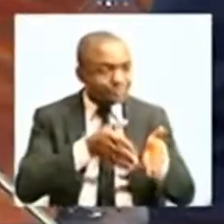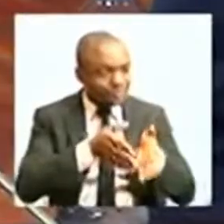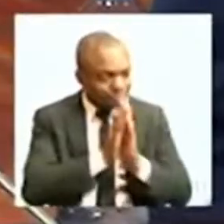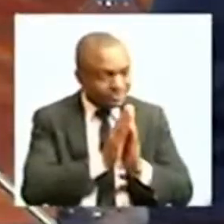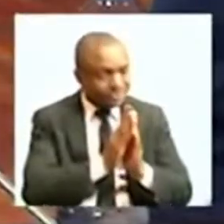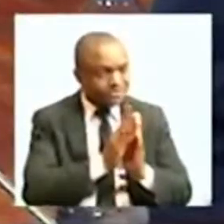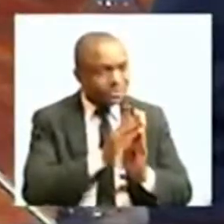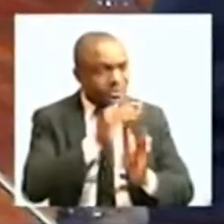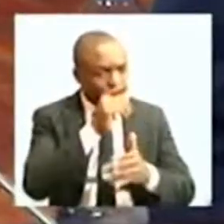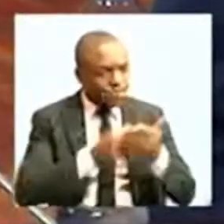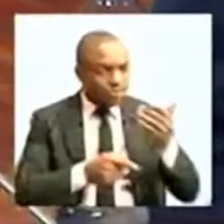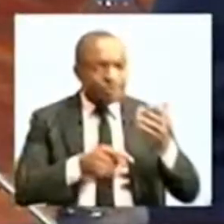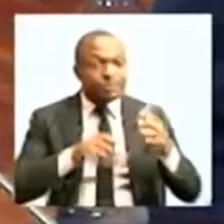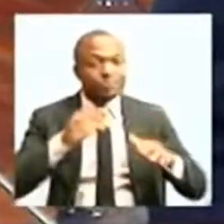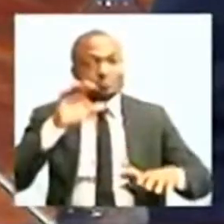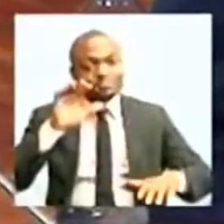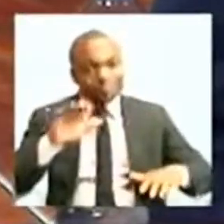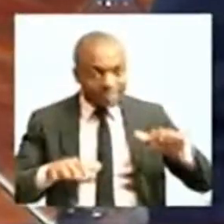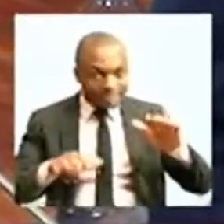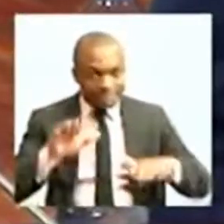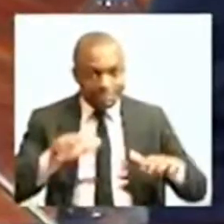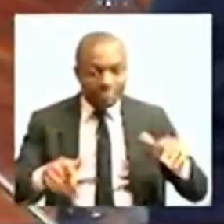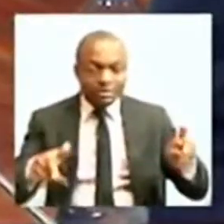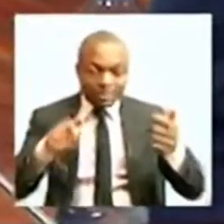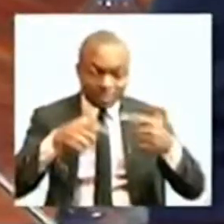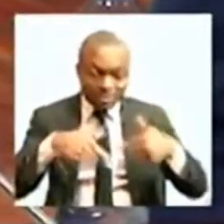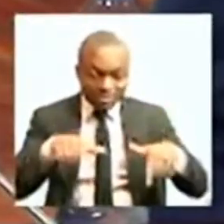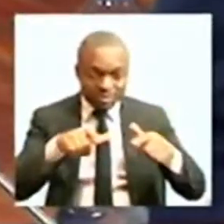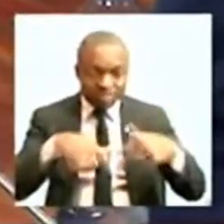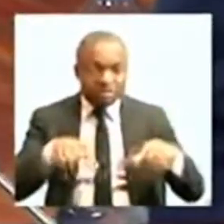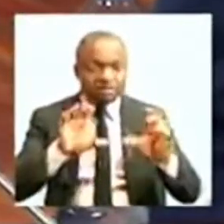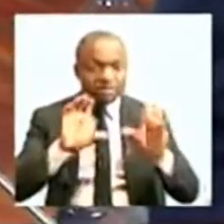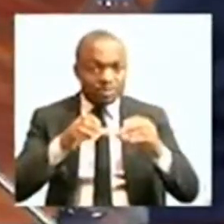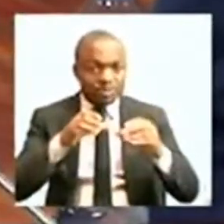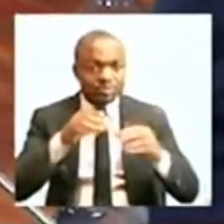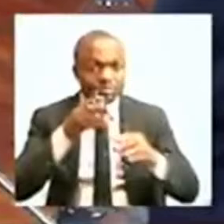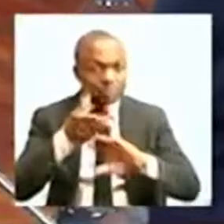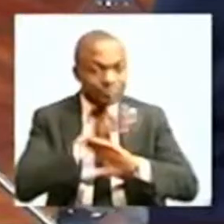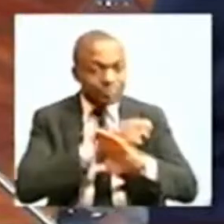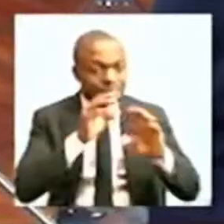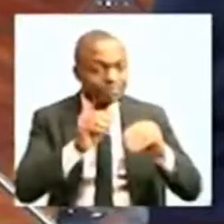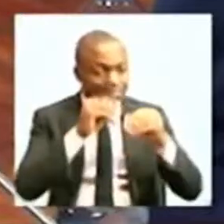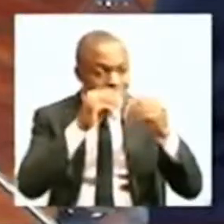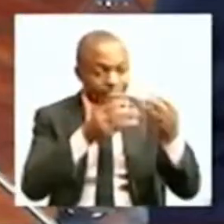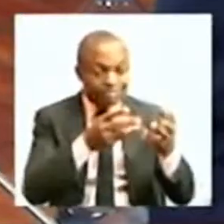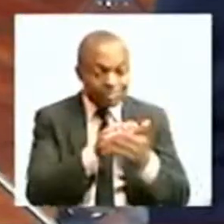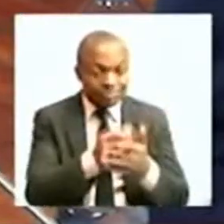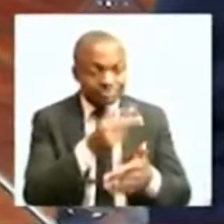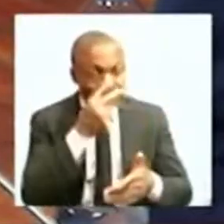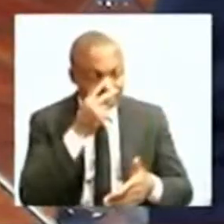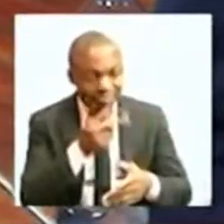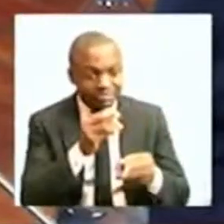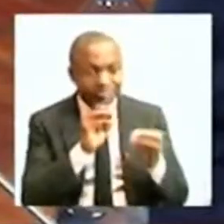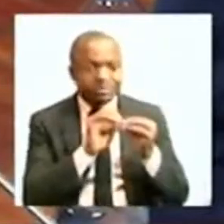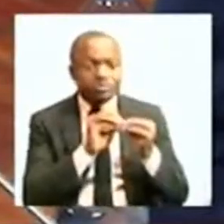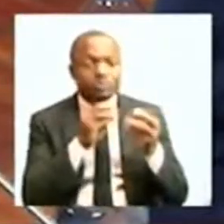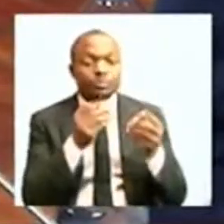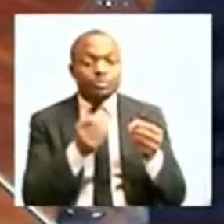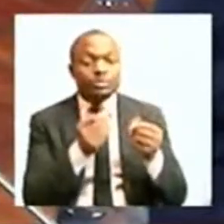the balances for the local authorities before we can release funds, because what we are seeing is that there's a lot of money